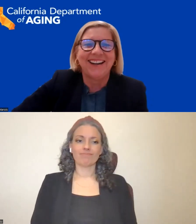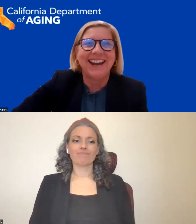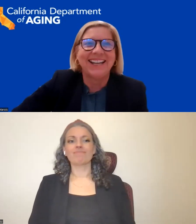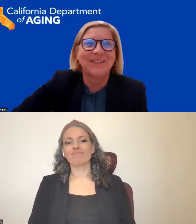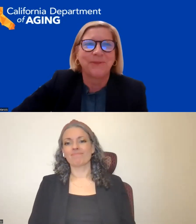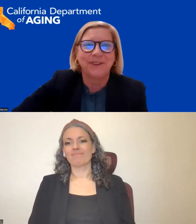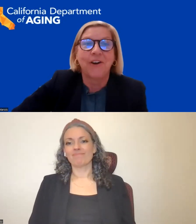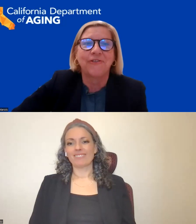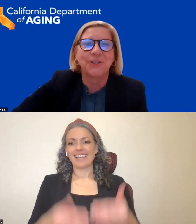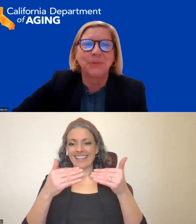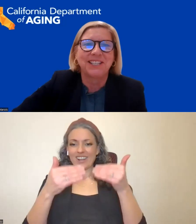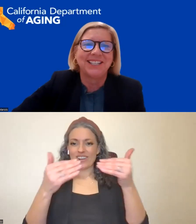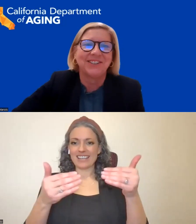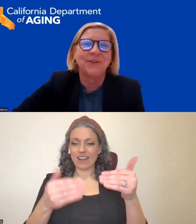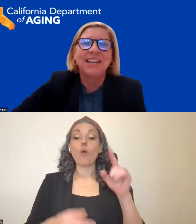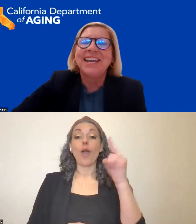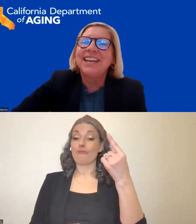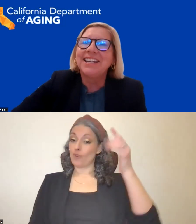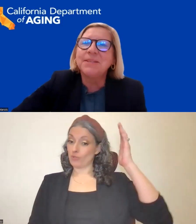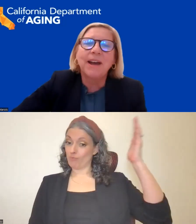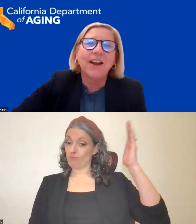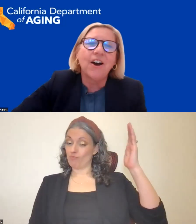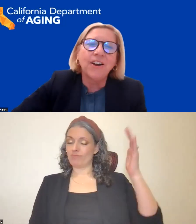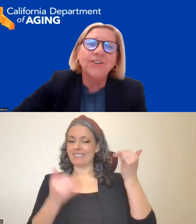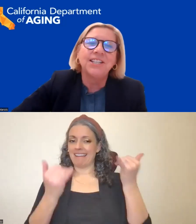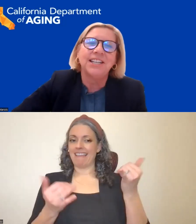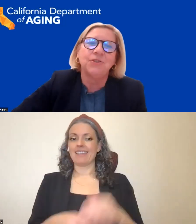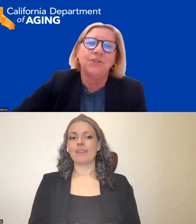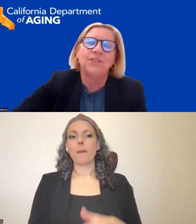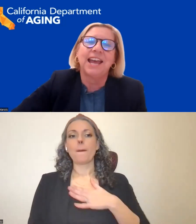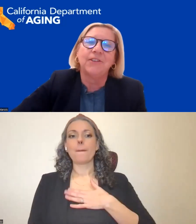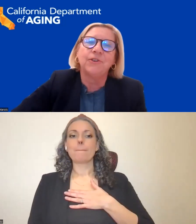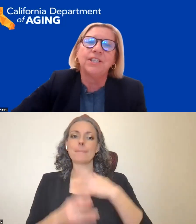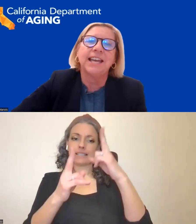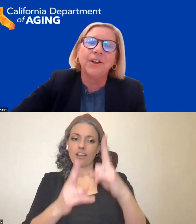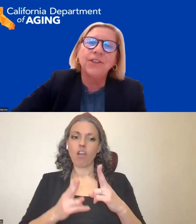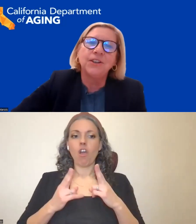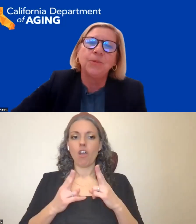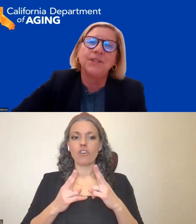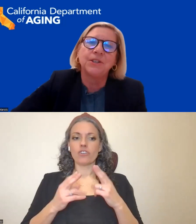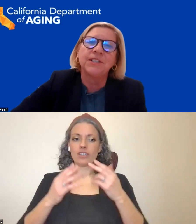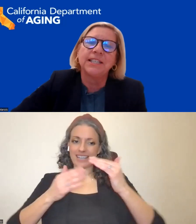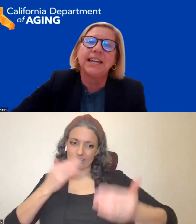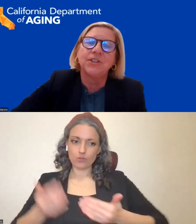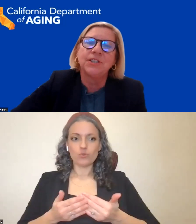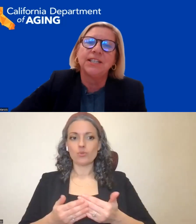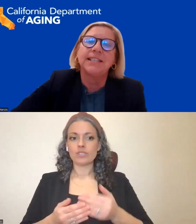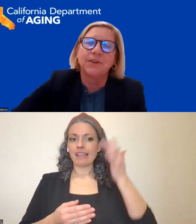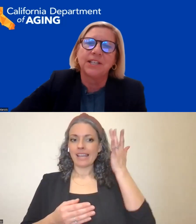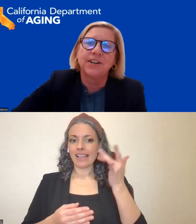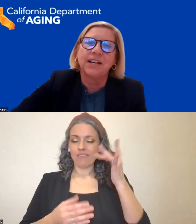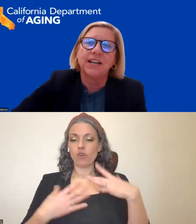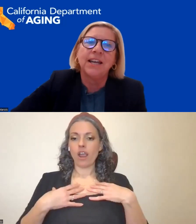our first presenter. It is my honor to introduce California's Health and Human Services